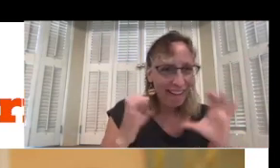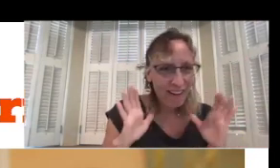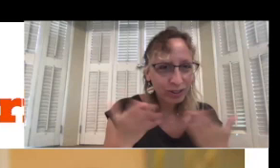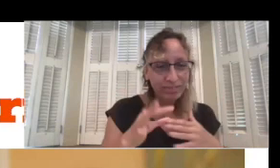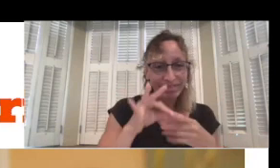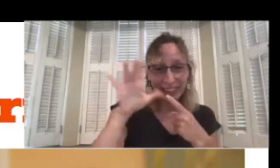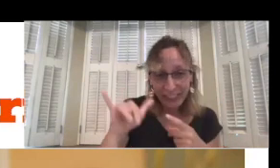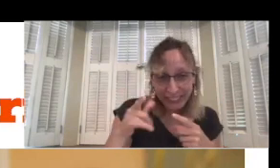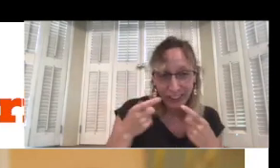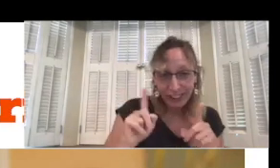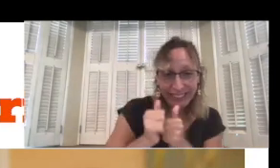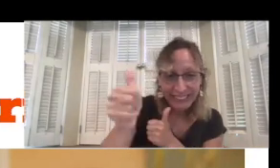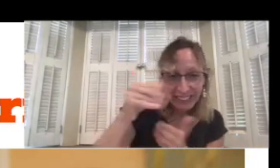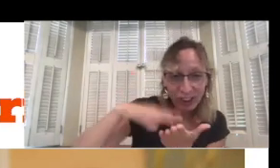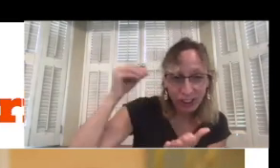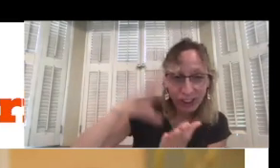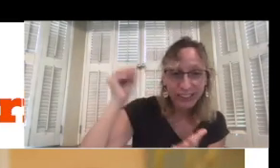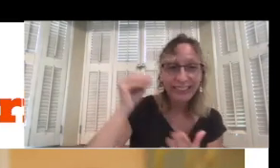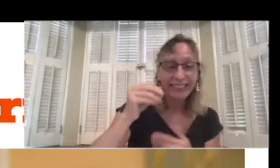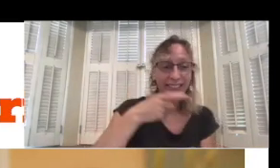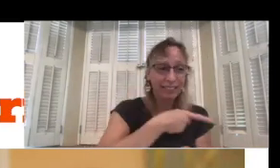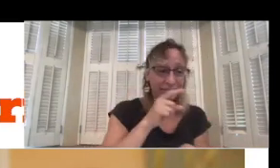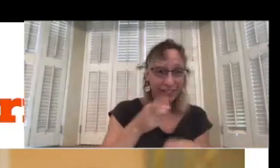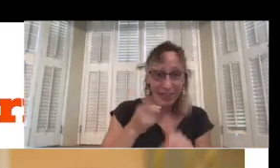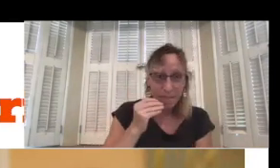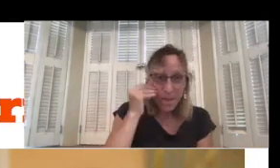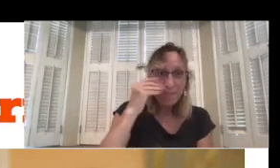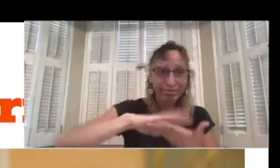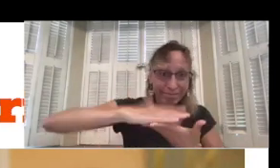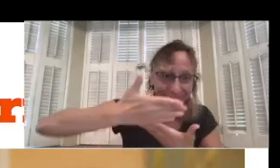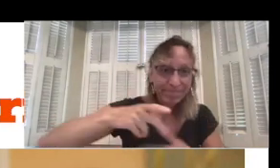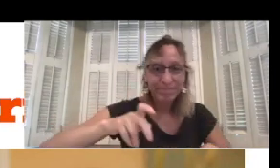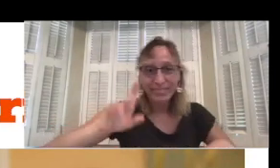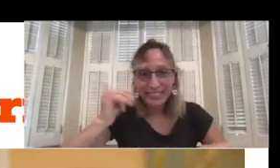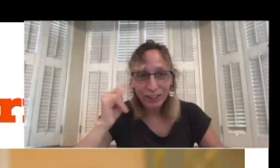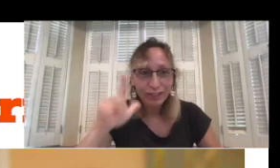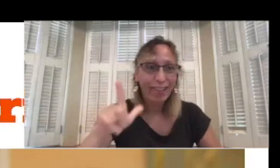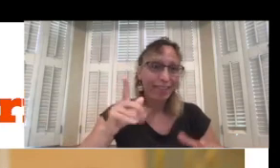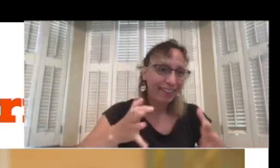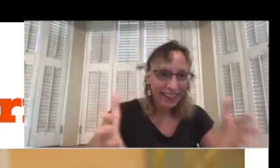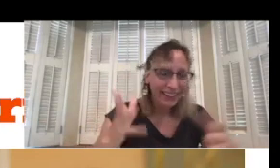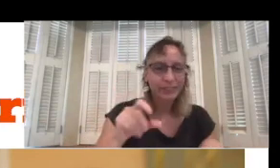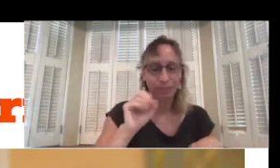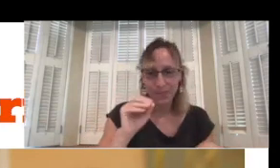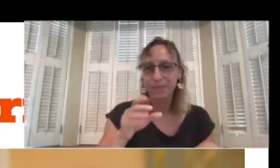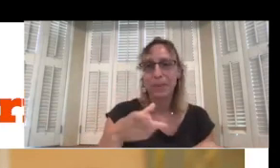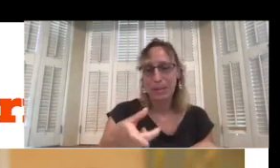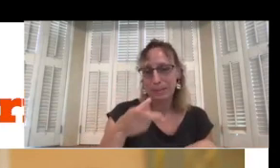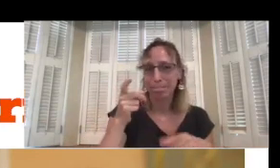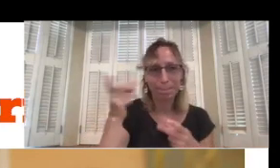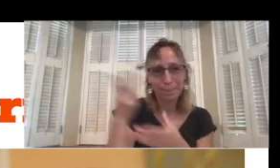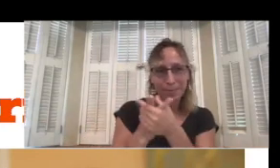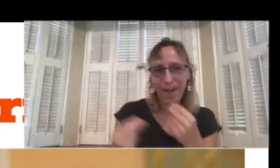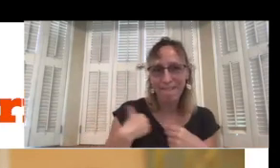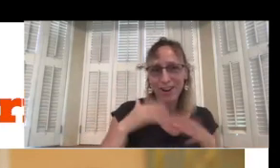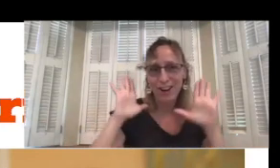you can accommodate students better in the classroom, especially during these times of distance learning where students may be at